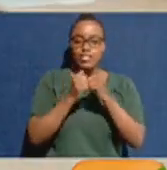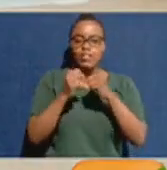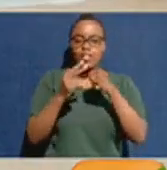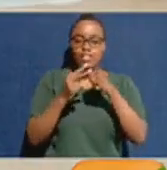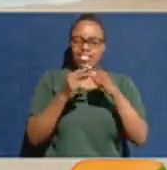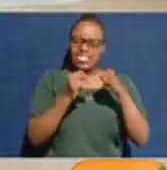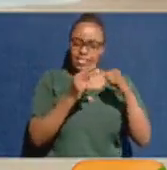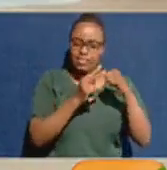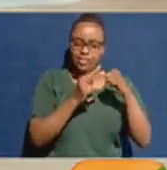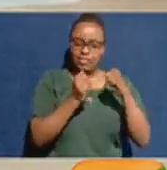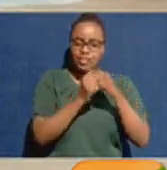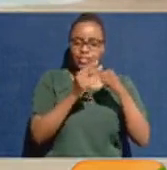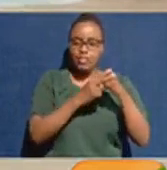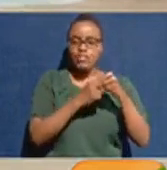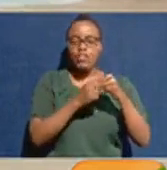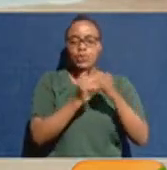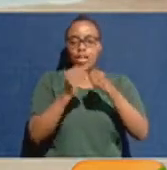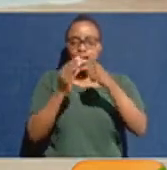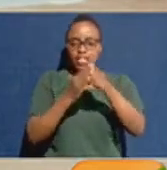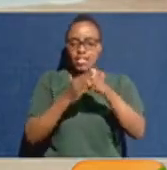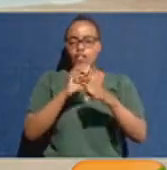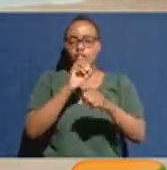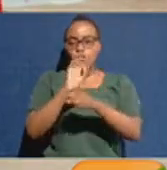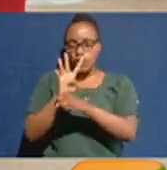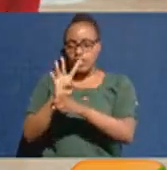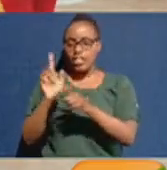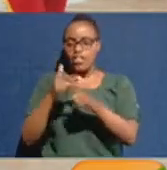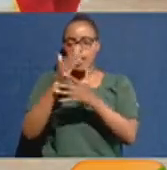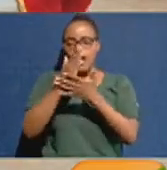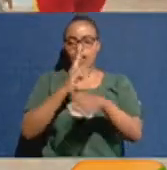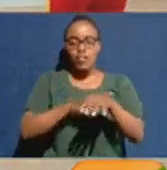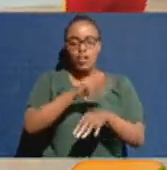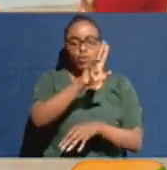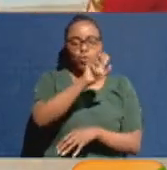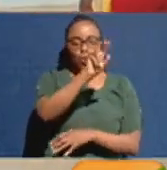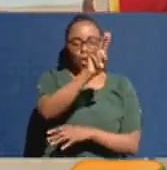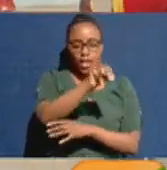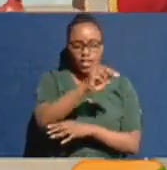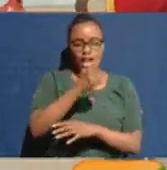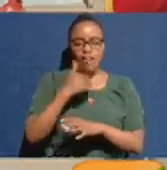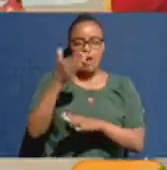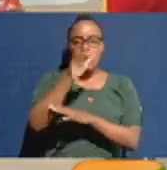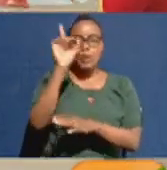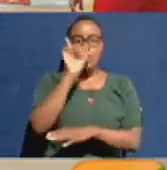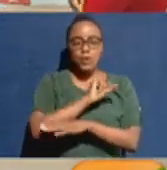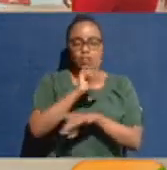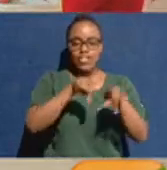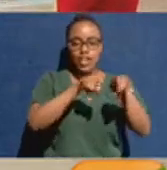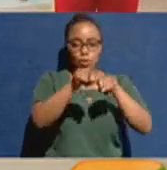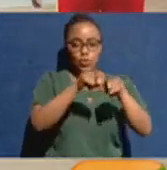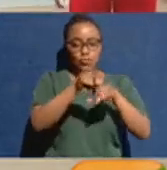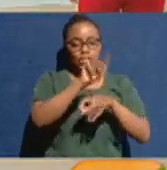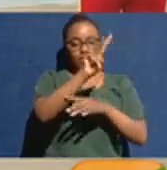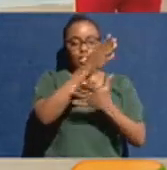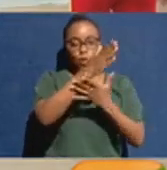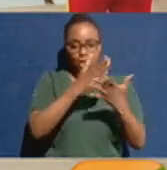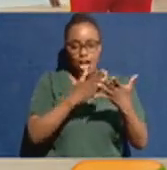17-2 to trail 19-14 at halftime. UoN Dynamites resumed dominance in the second half with